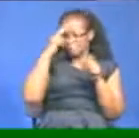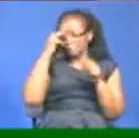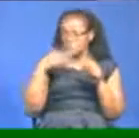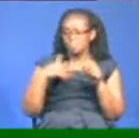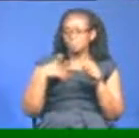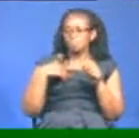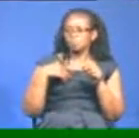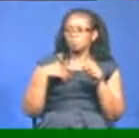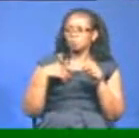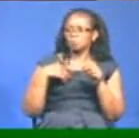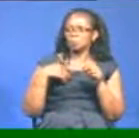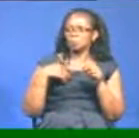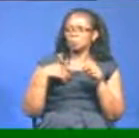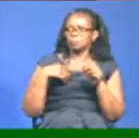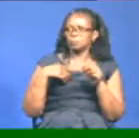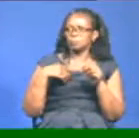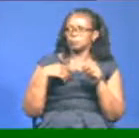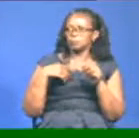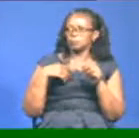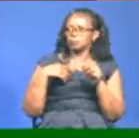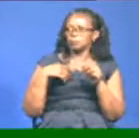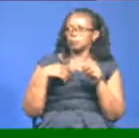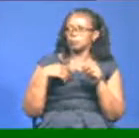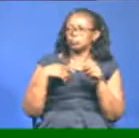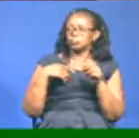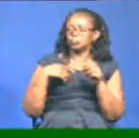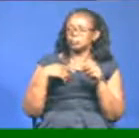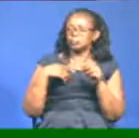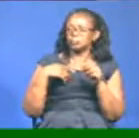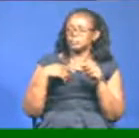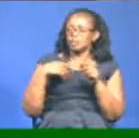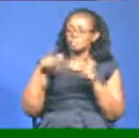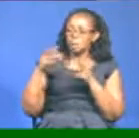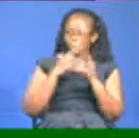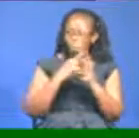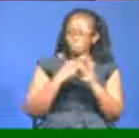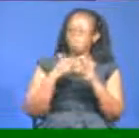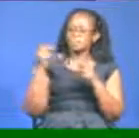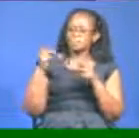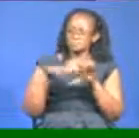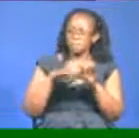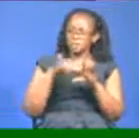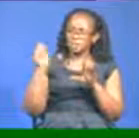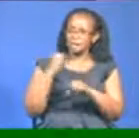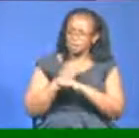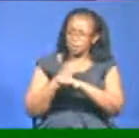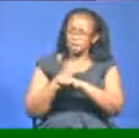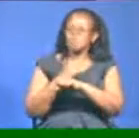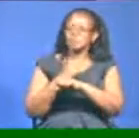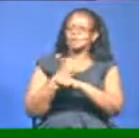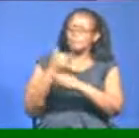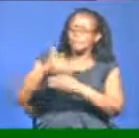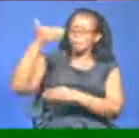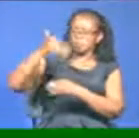had issues between us and Tanzania. I hope that these members will defend the integrity of the boundaries of this country. They